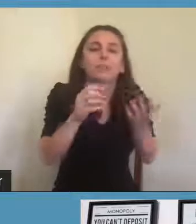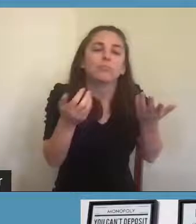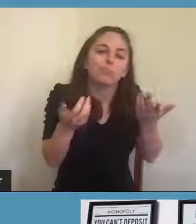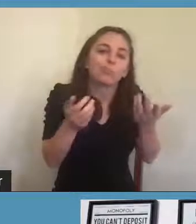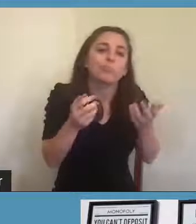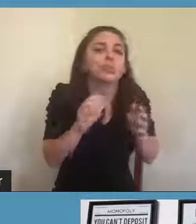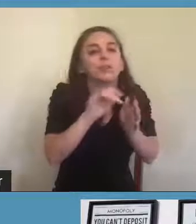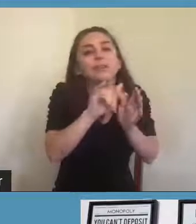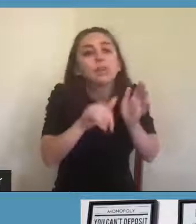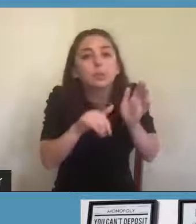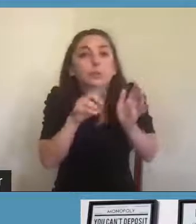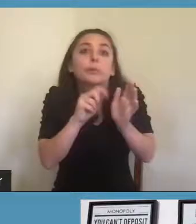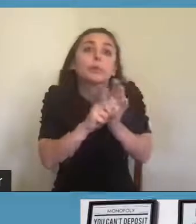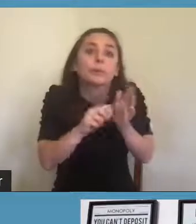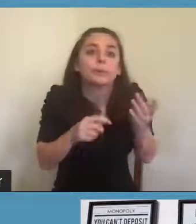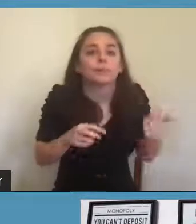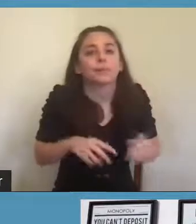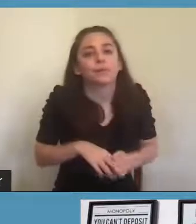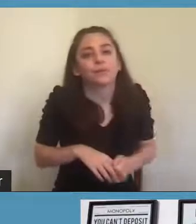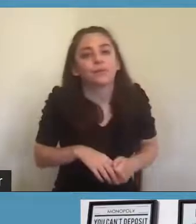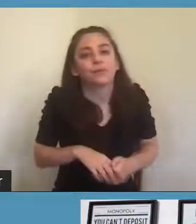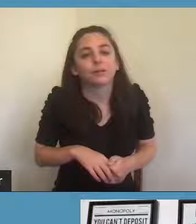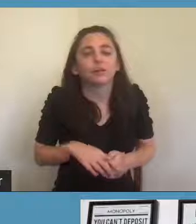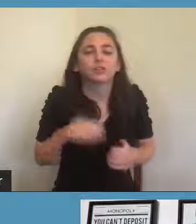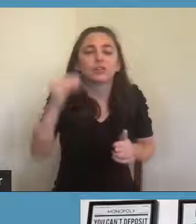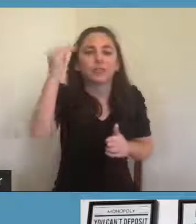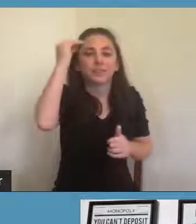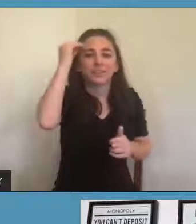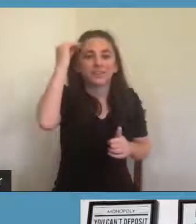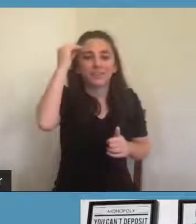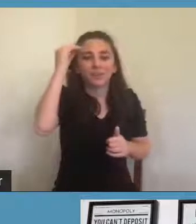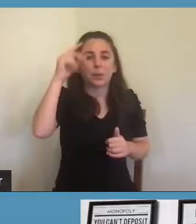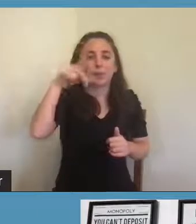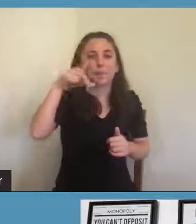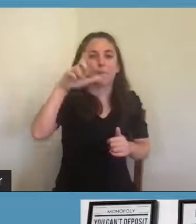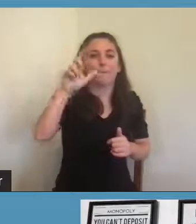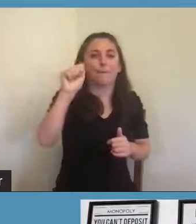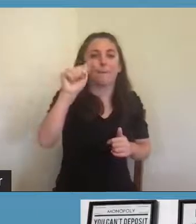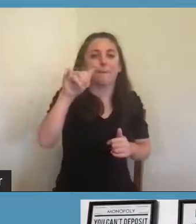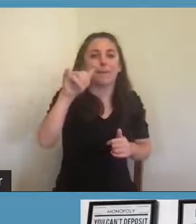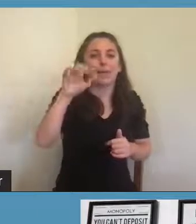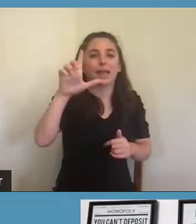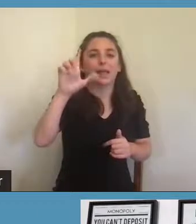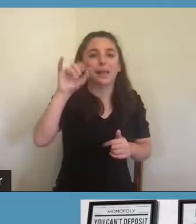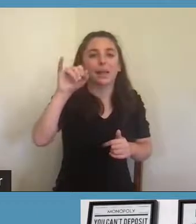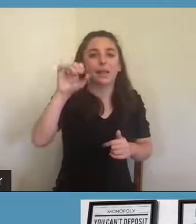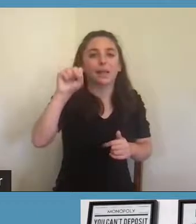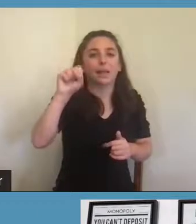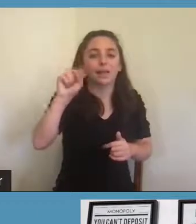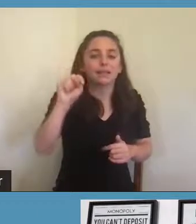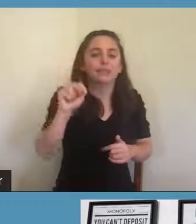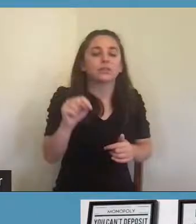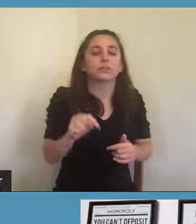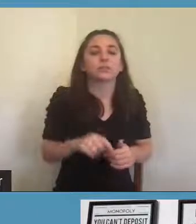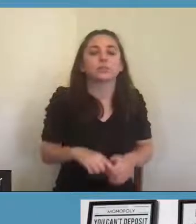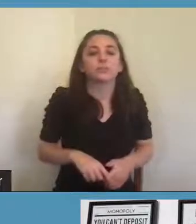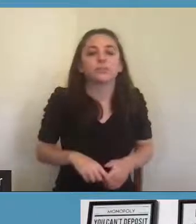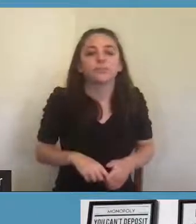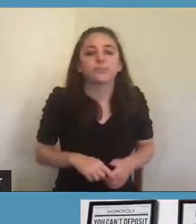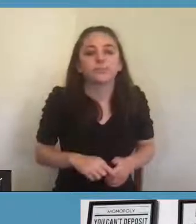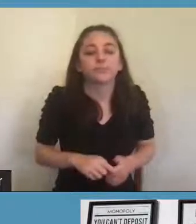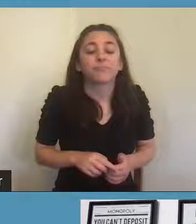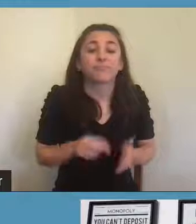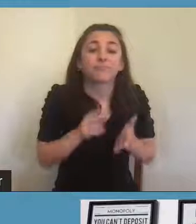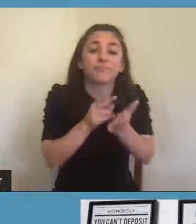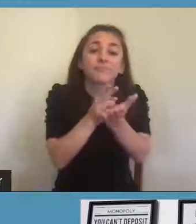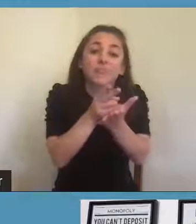know what your playlist is. And whoever asked that question, what we also have is not just on keeping track of videos, because honestly, that could